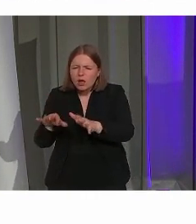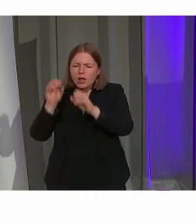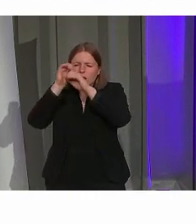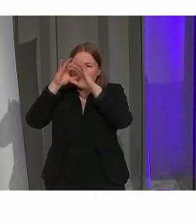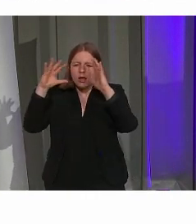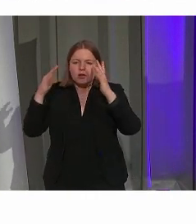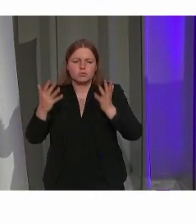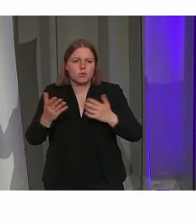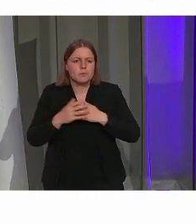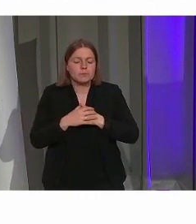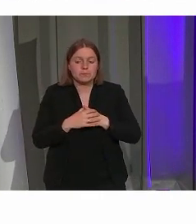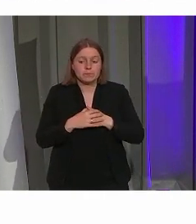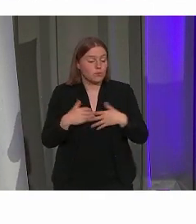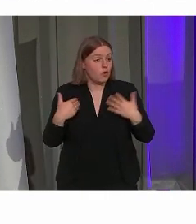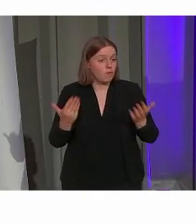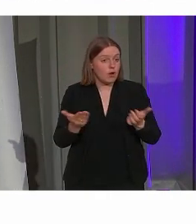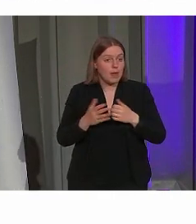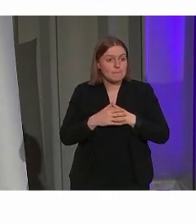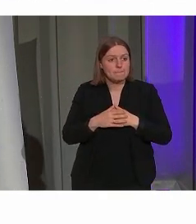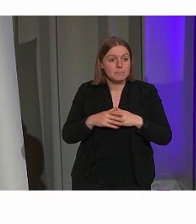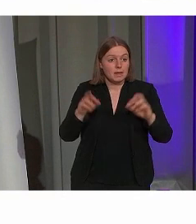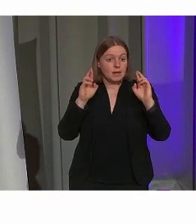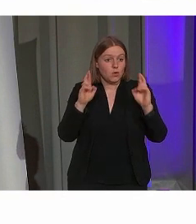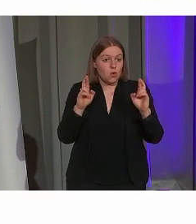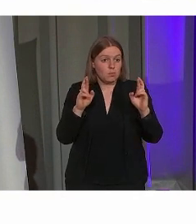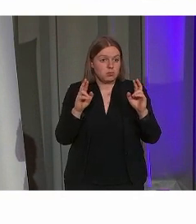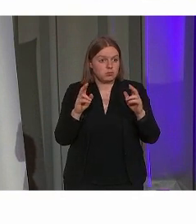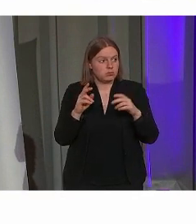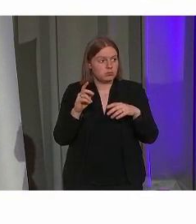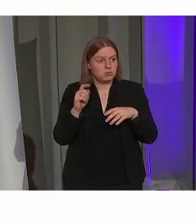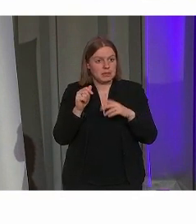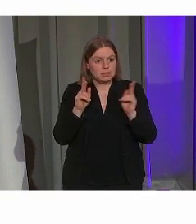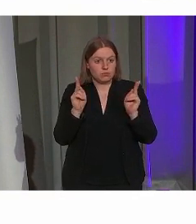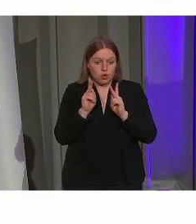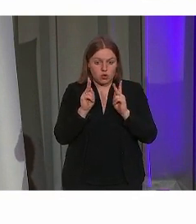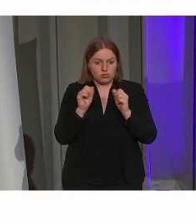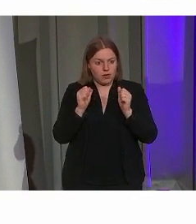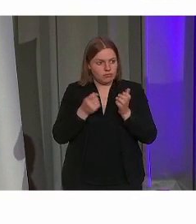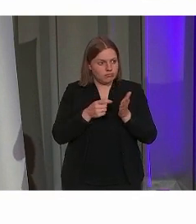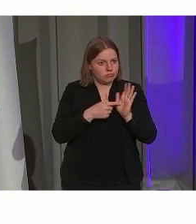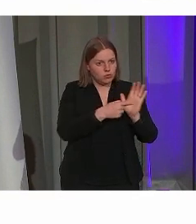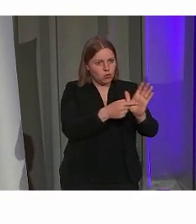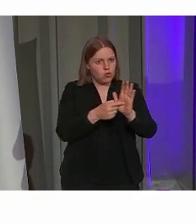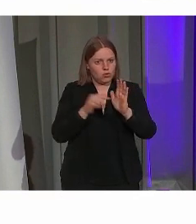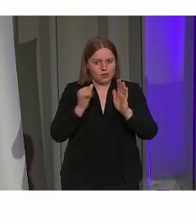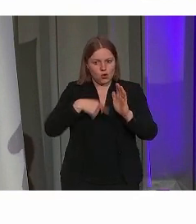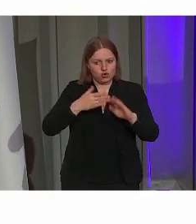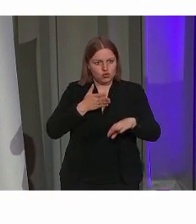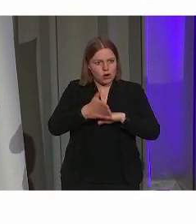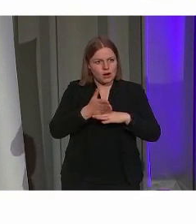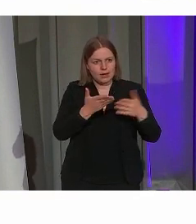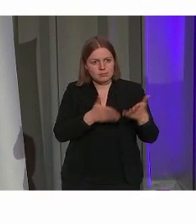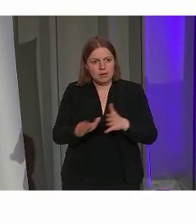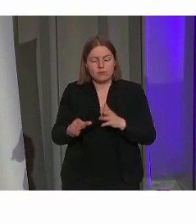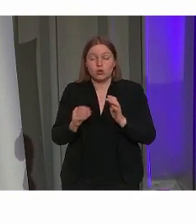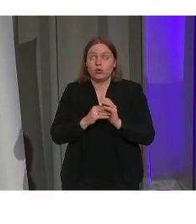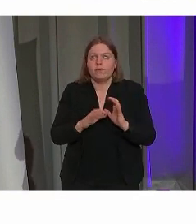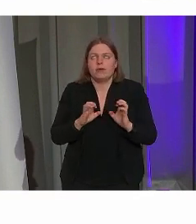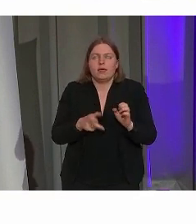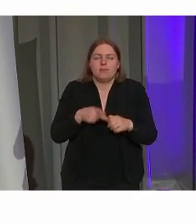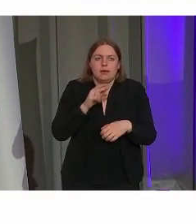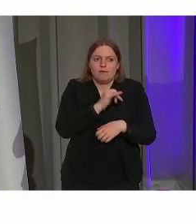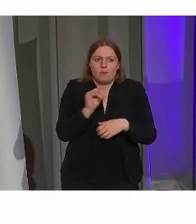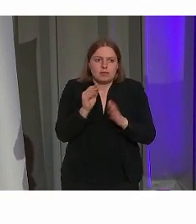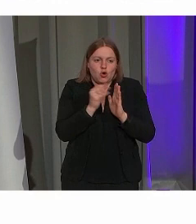art elements, the art objects, to translate it into tactile elements. So here